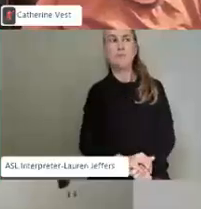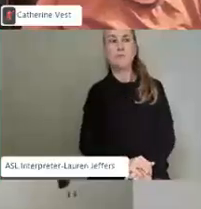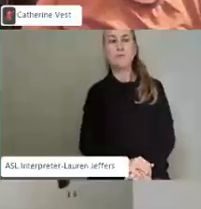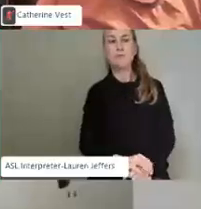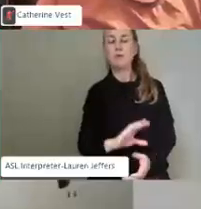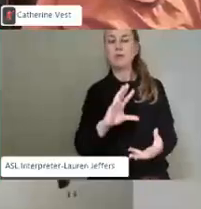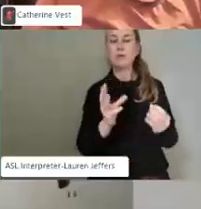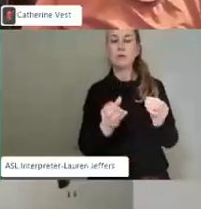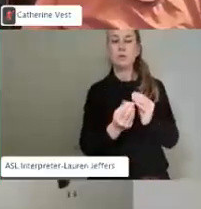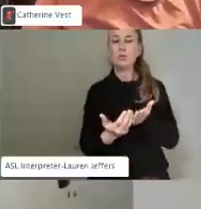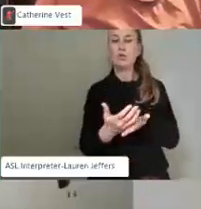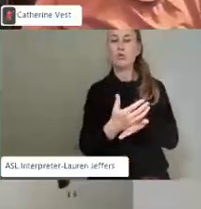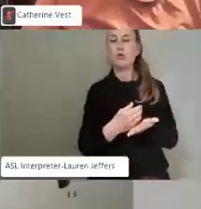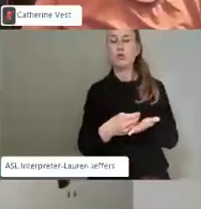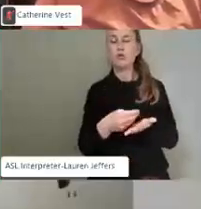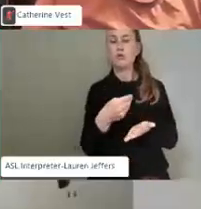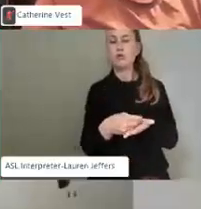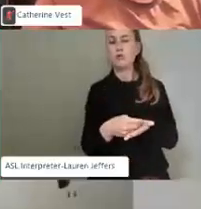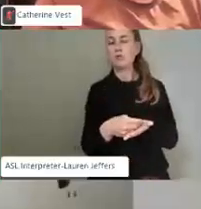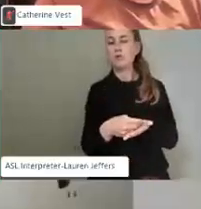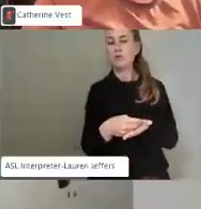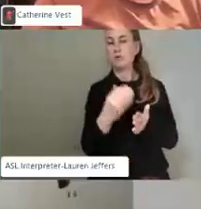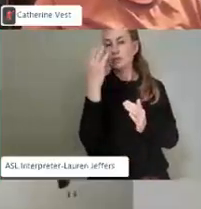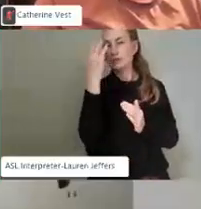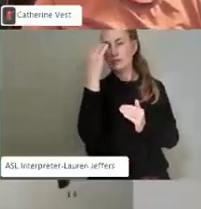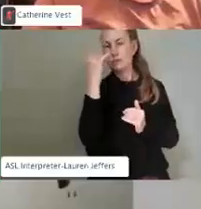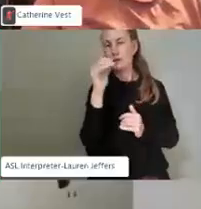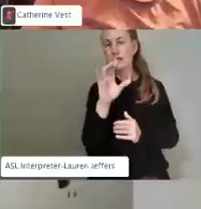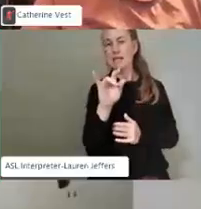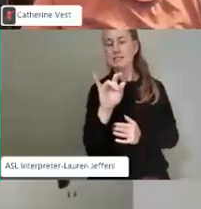our total earned income, we're anticipating